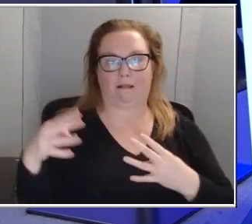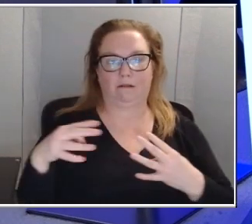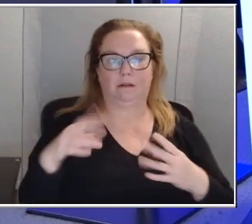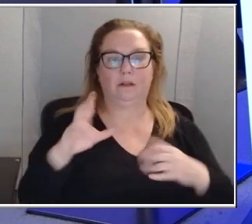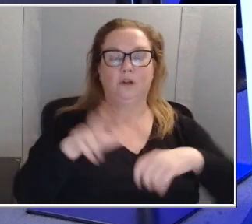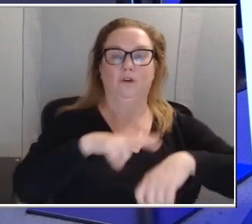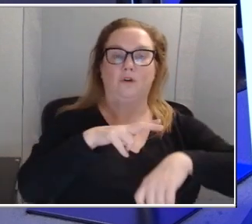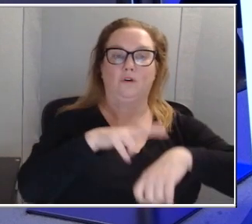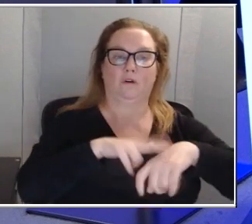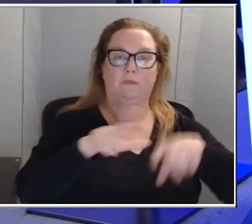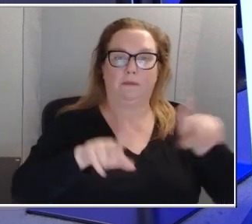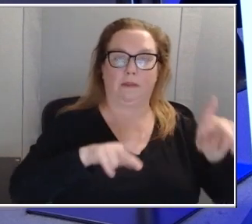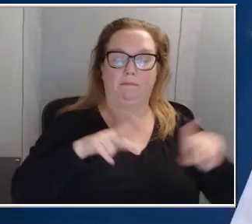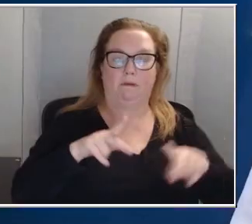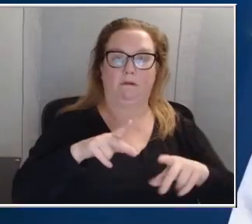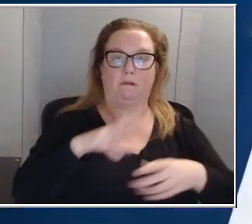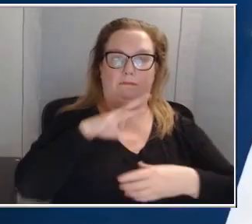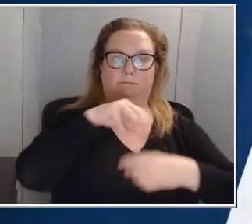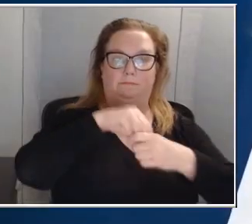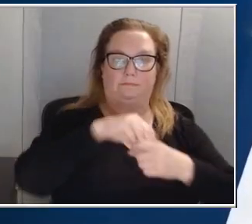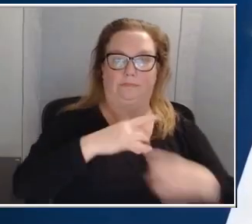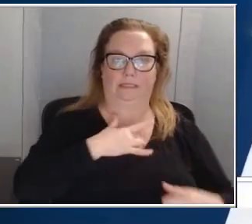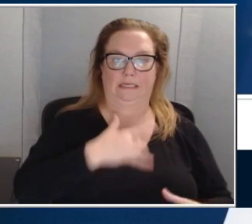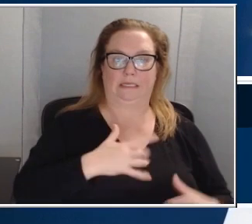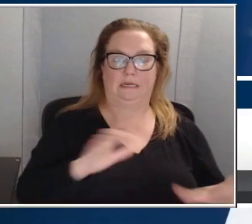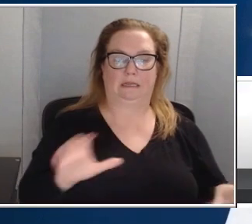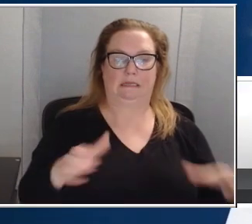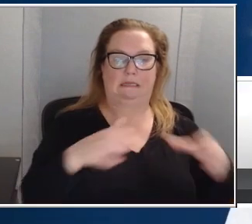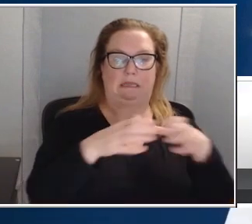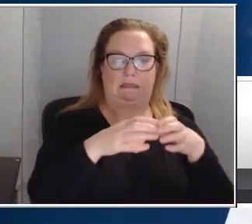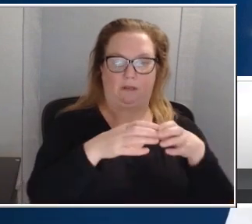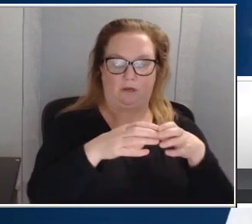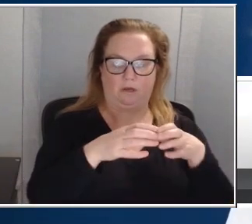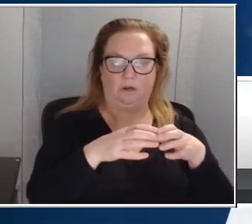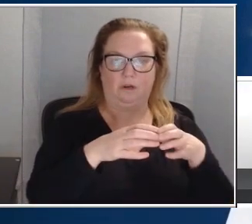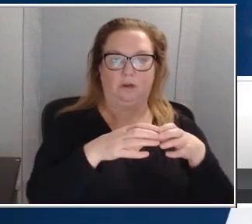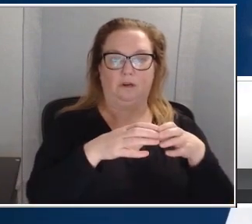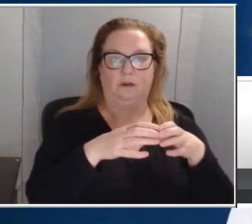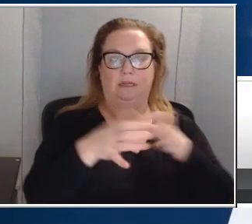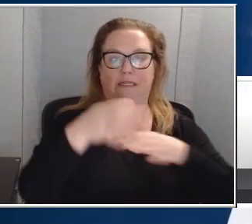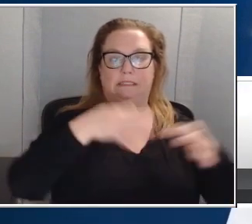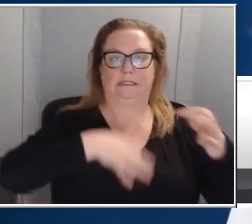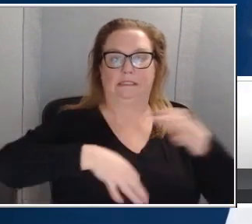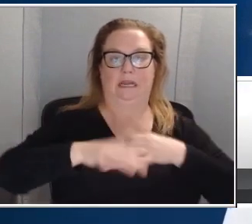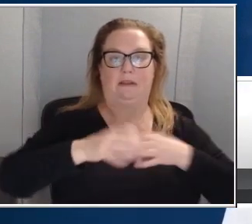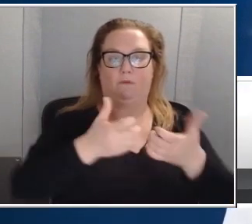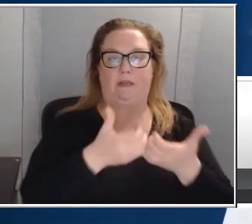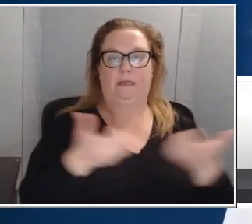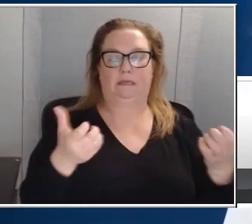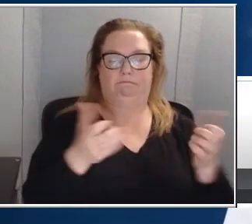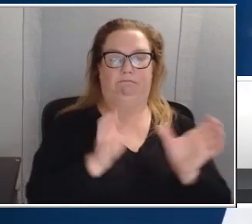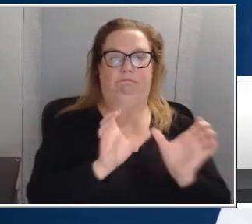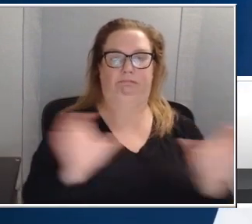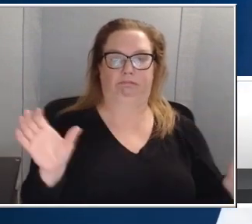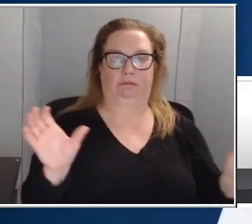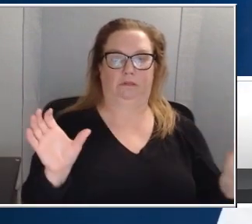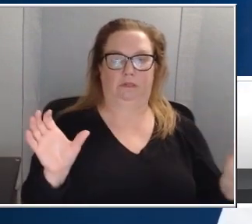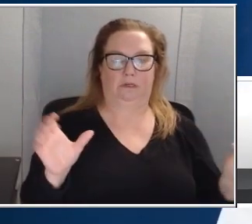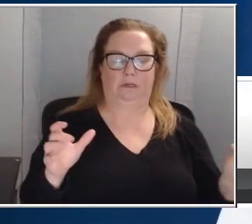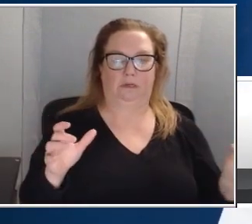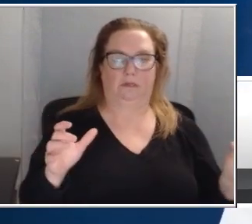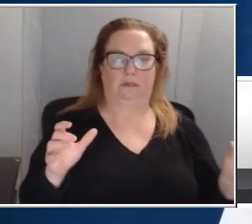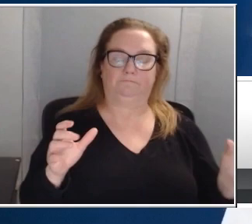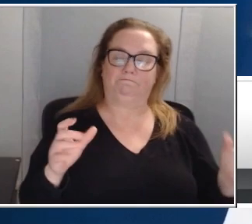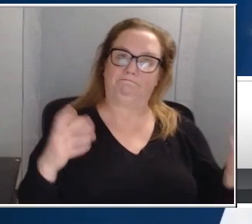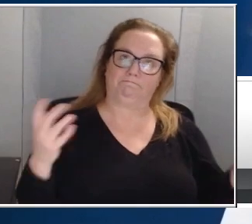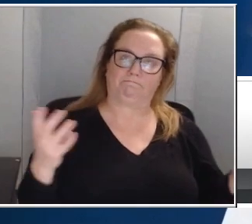people are in something like that together, they tend to rally together. And instead, it felt like we rallied apart. And I still don't, there